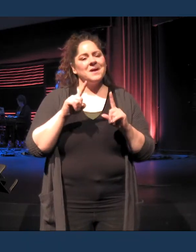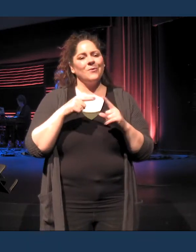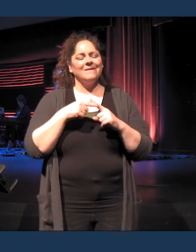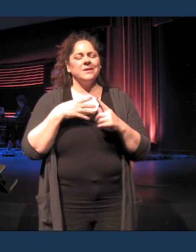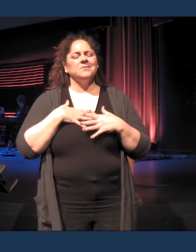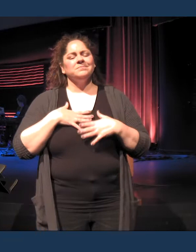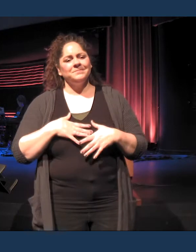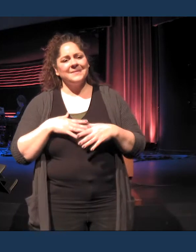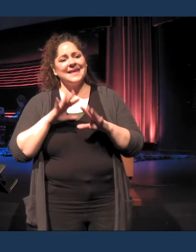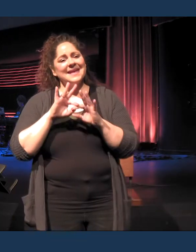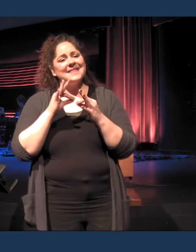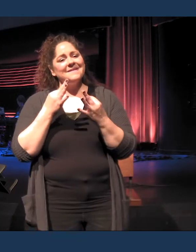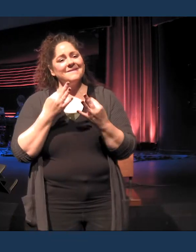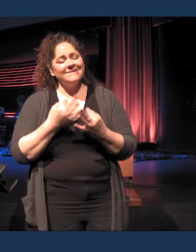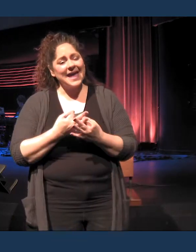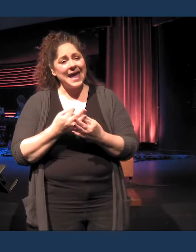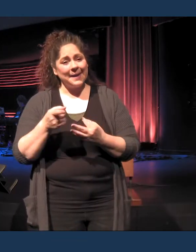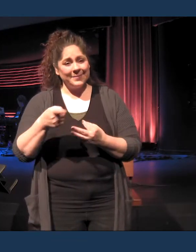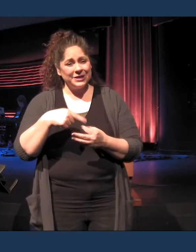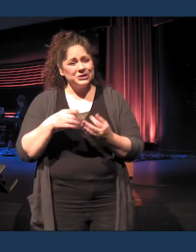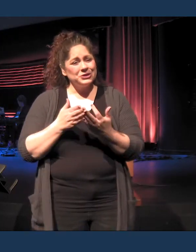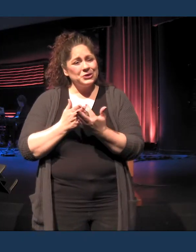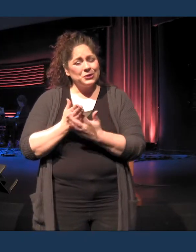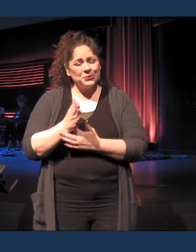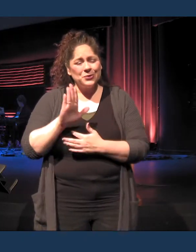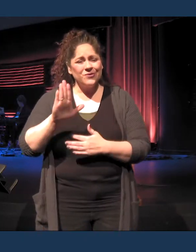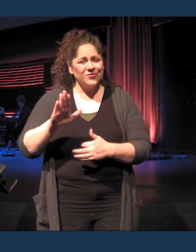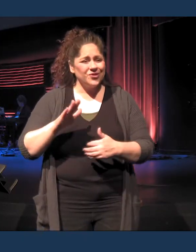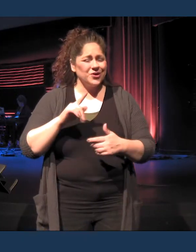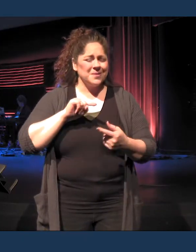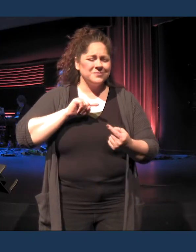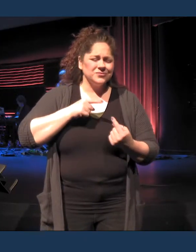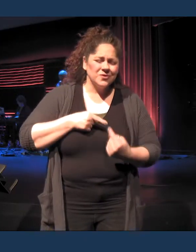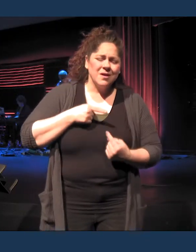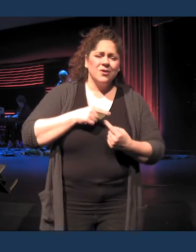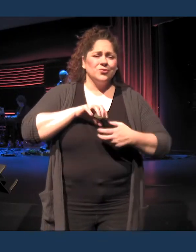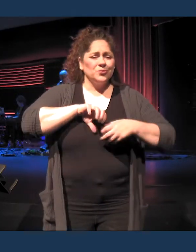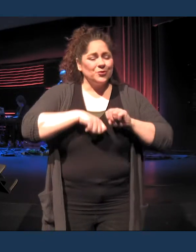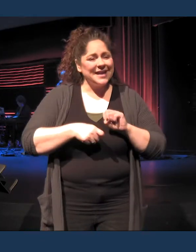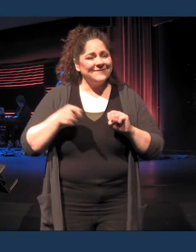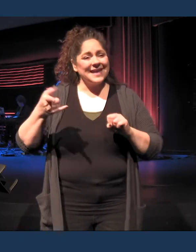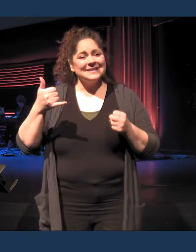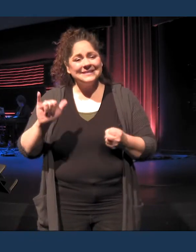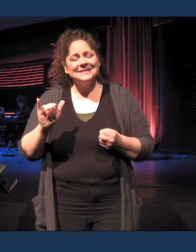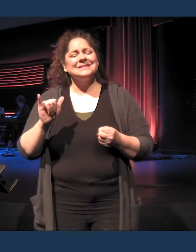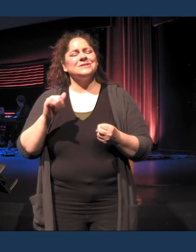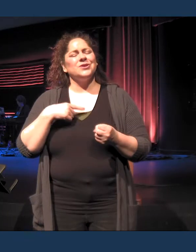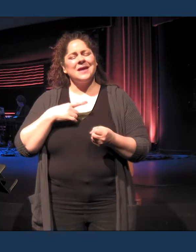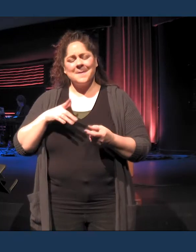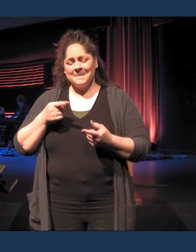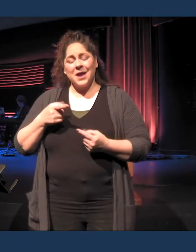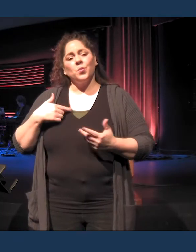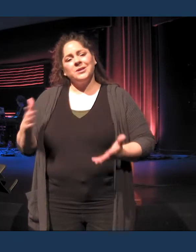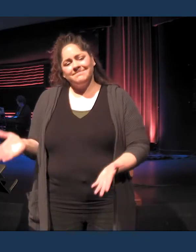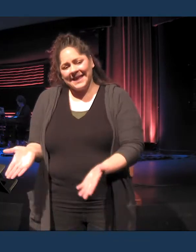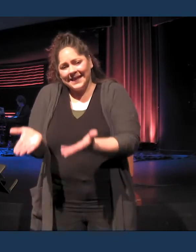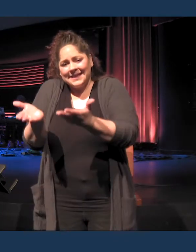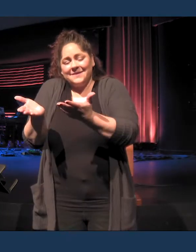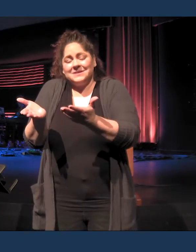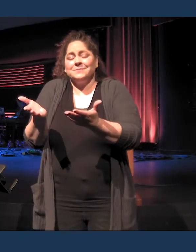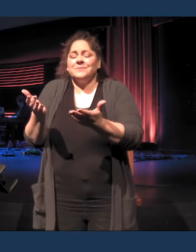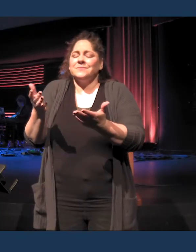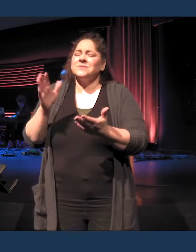there's families that can still worship that way, but they're going through hurt. So we want to lift them up this morning. So God, we pray